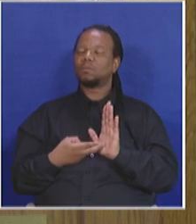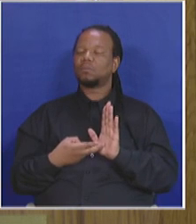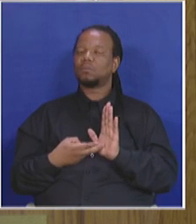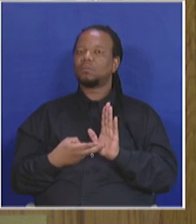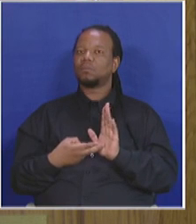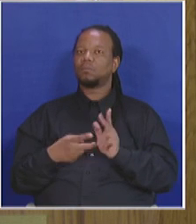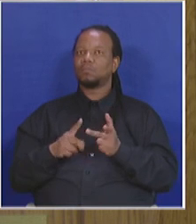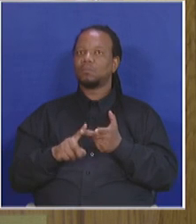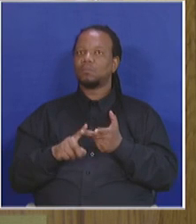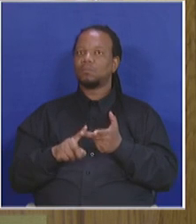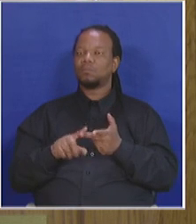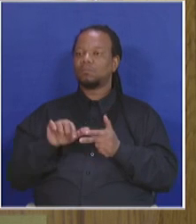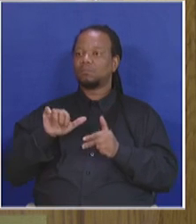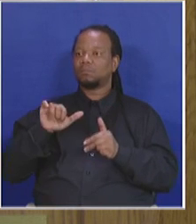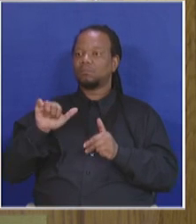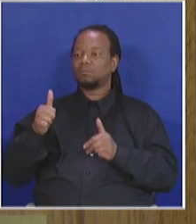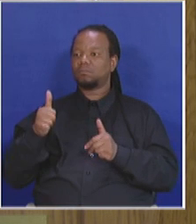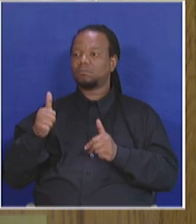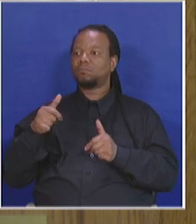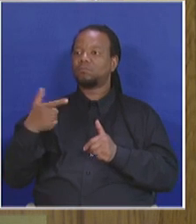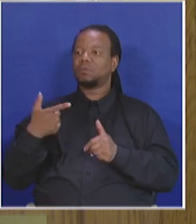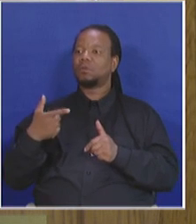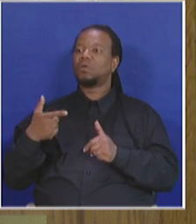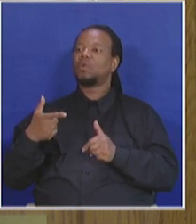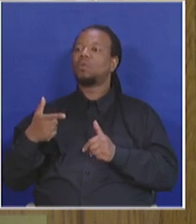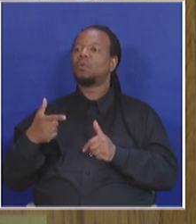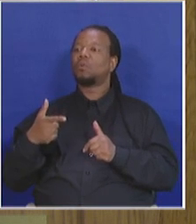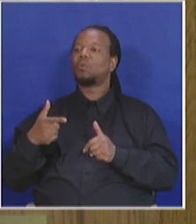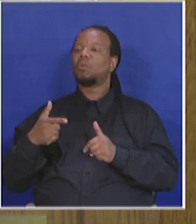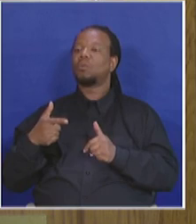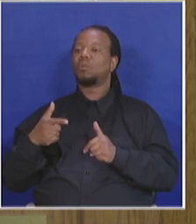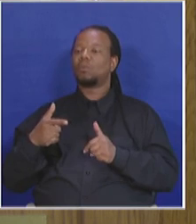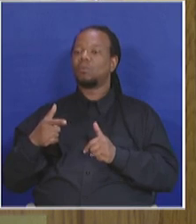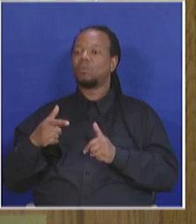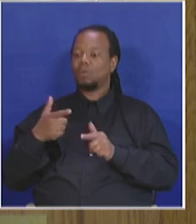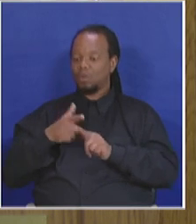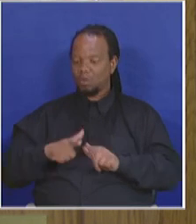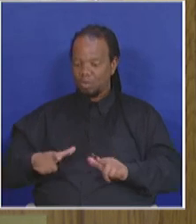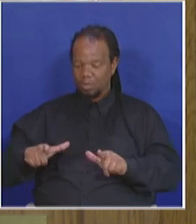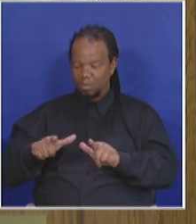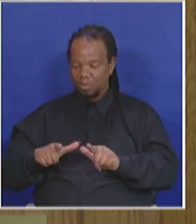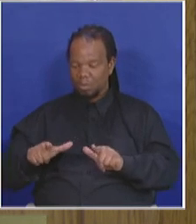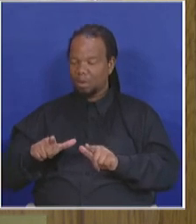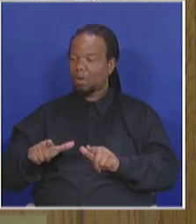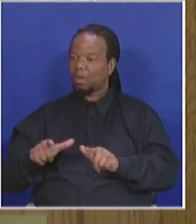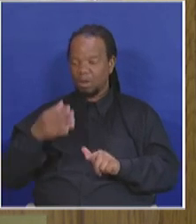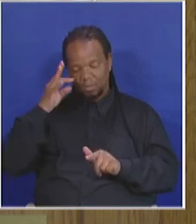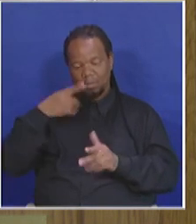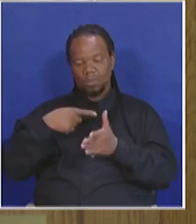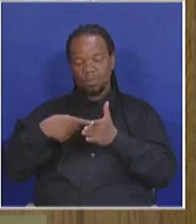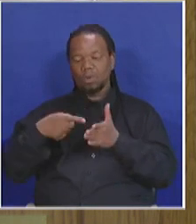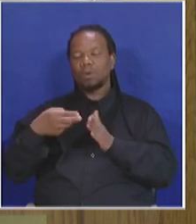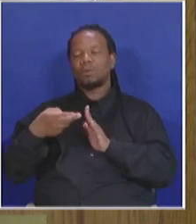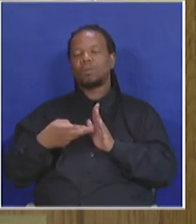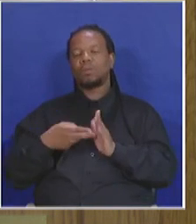the constituency reports, the local government week reports,